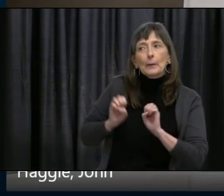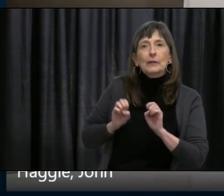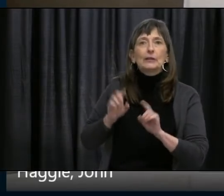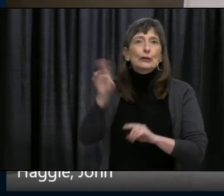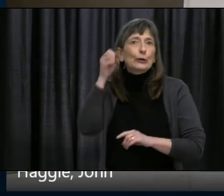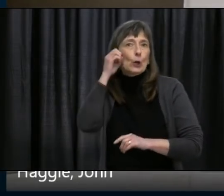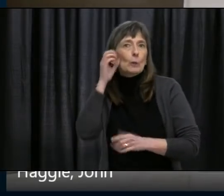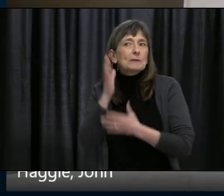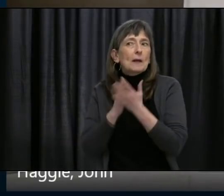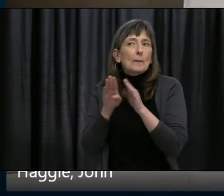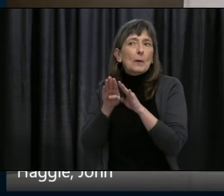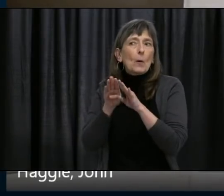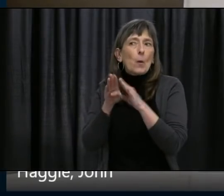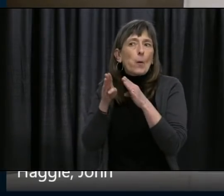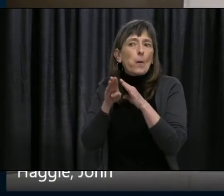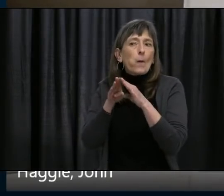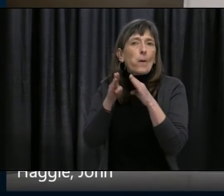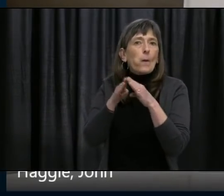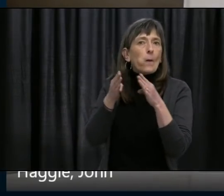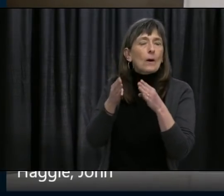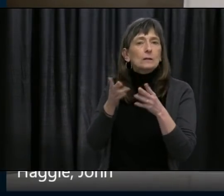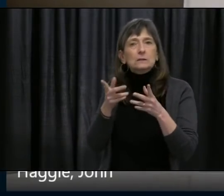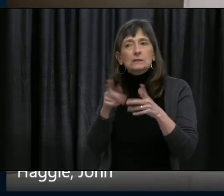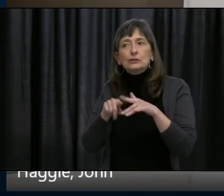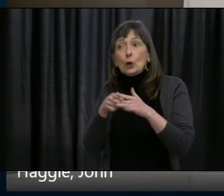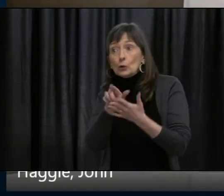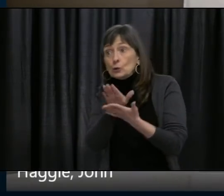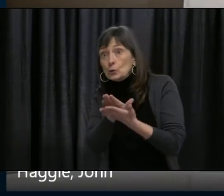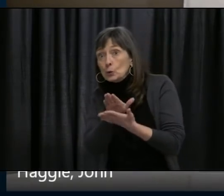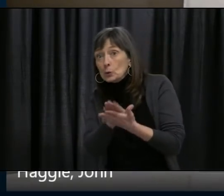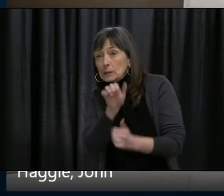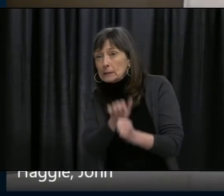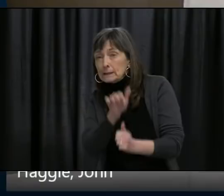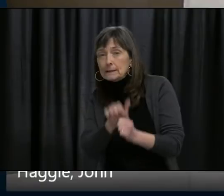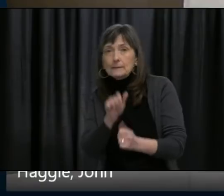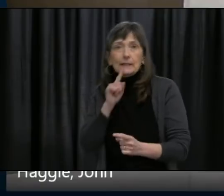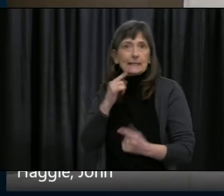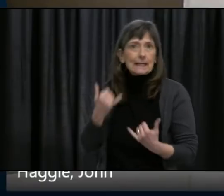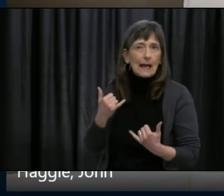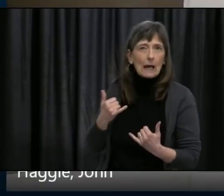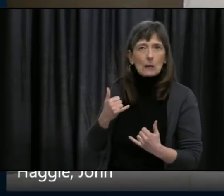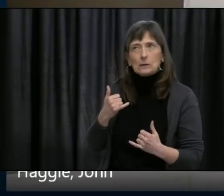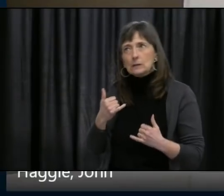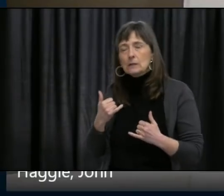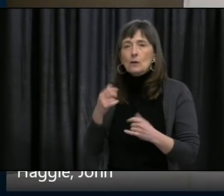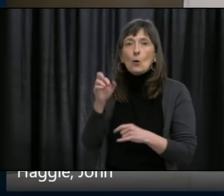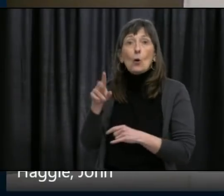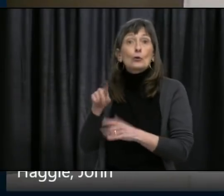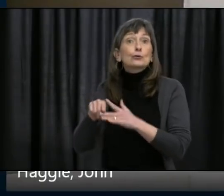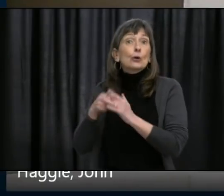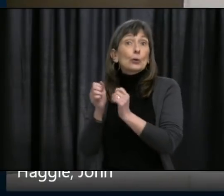in Europe where they're toying with, should you start with the schools first? Should you start with